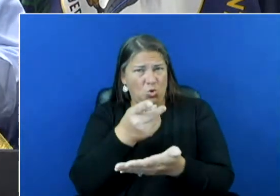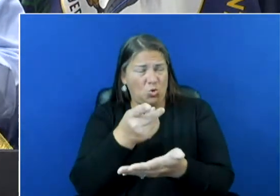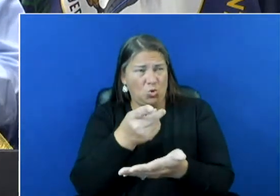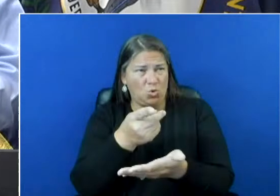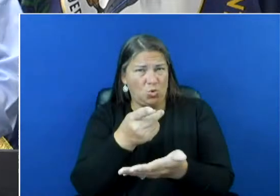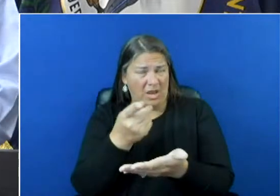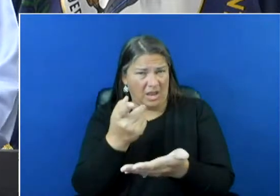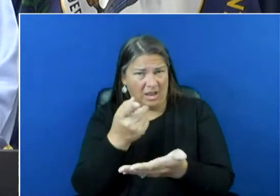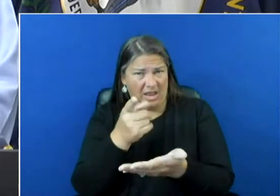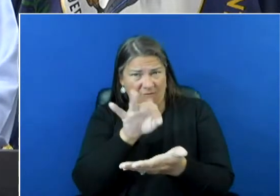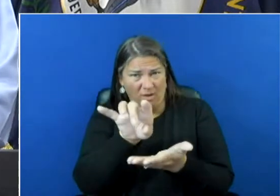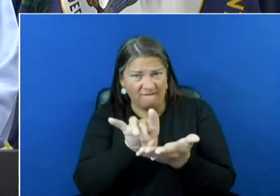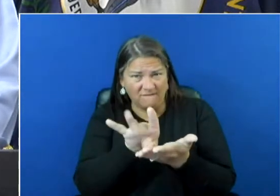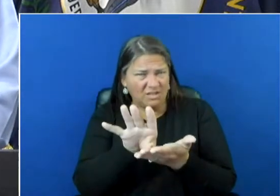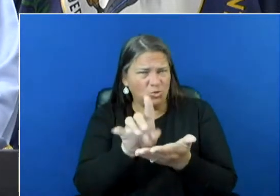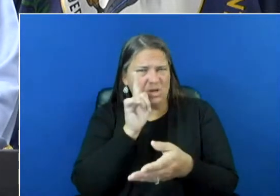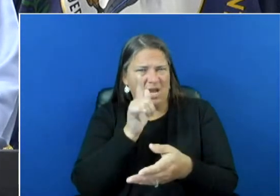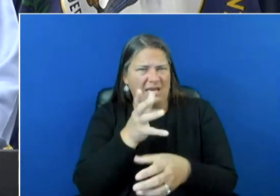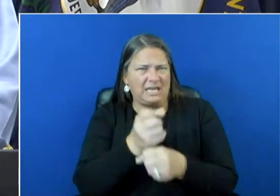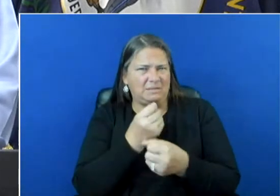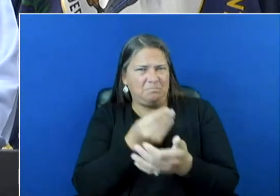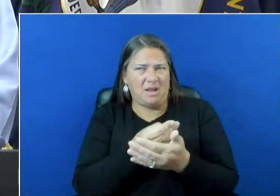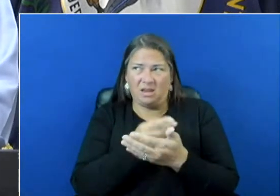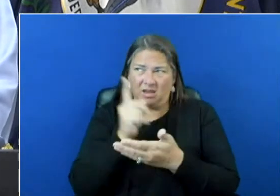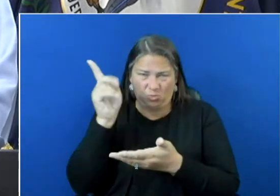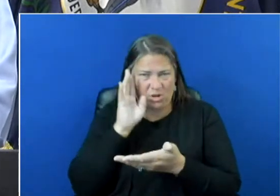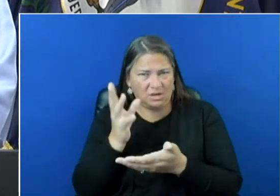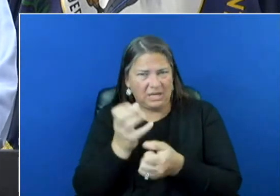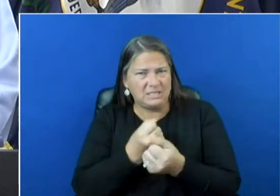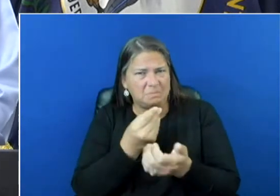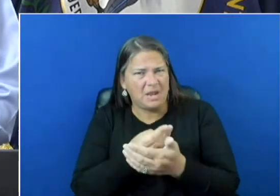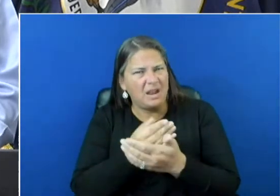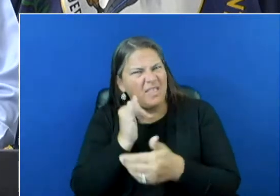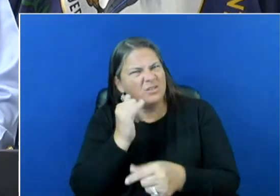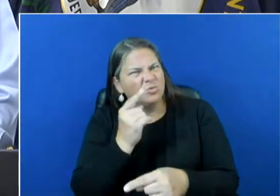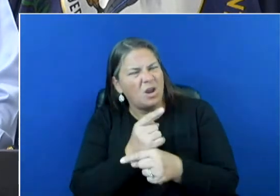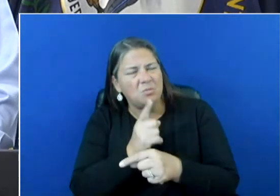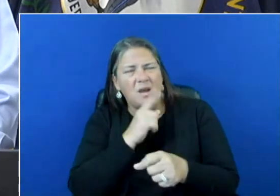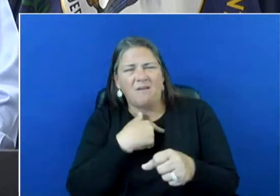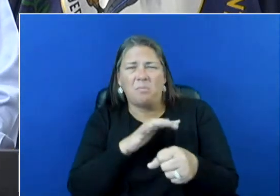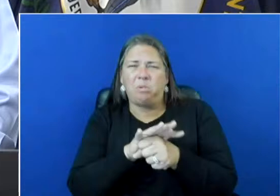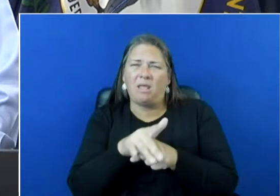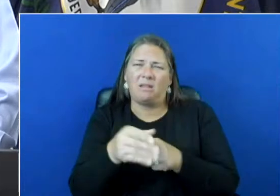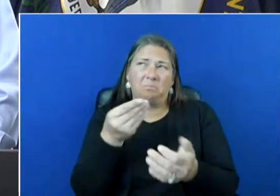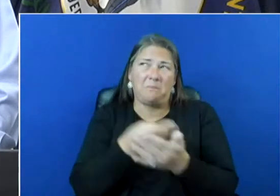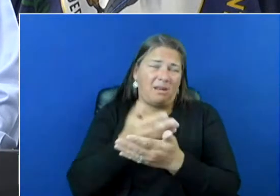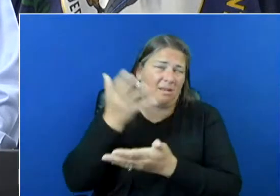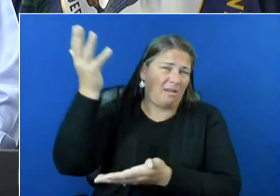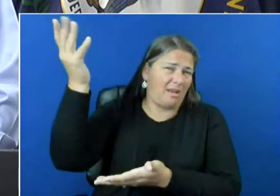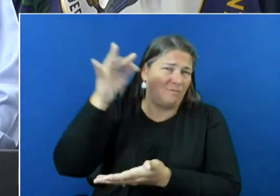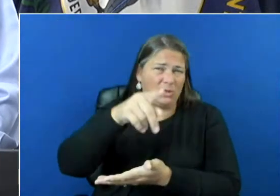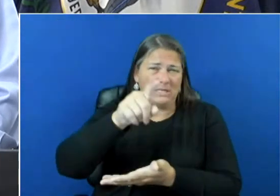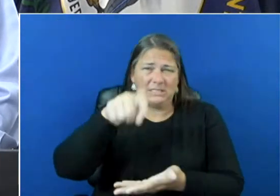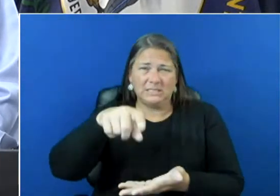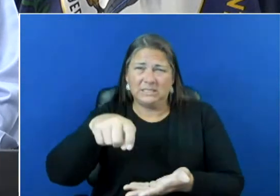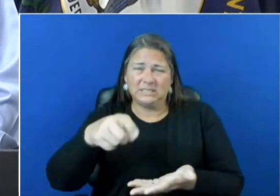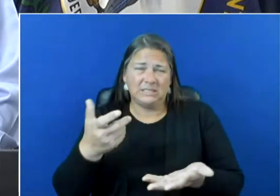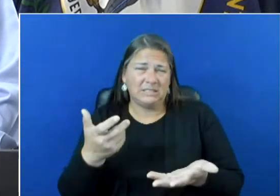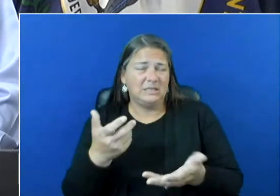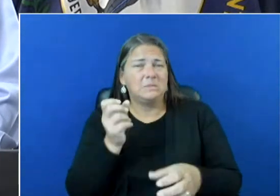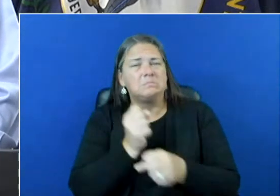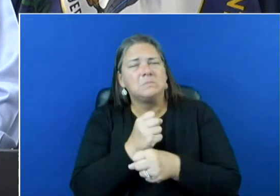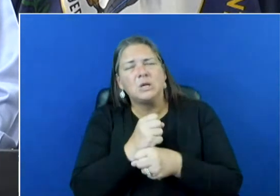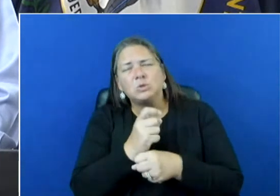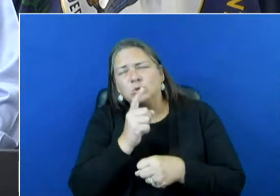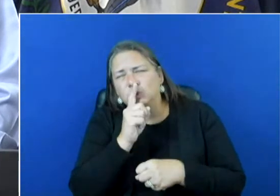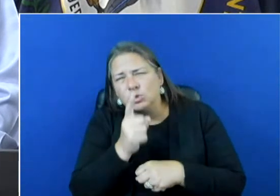eviction proceeding, and it's the right thing to do. But plenty out there, Tom, for anybody who needs it. Make sure you